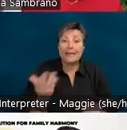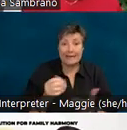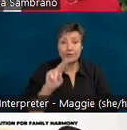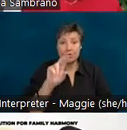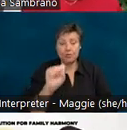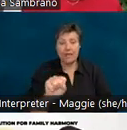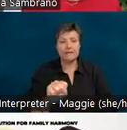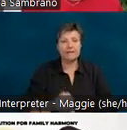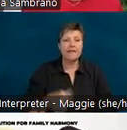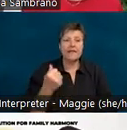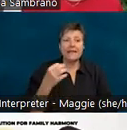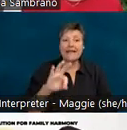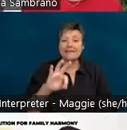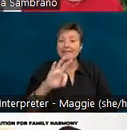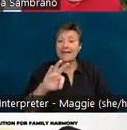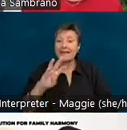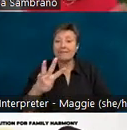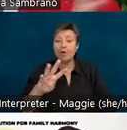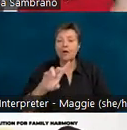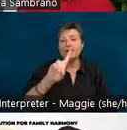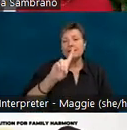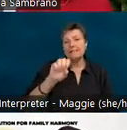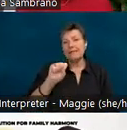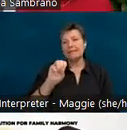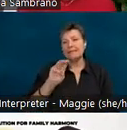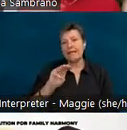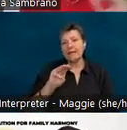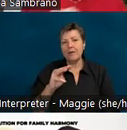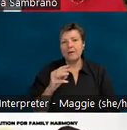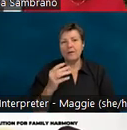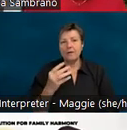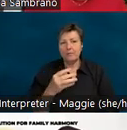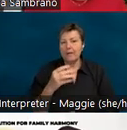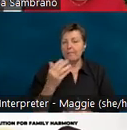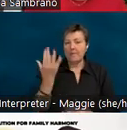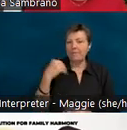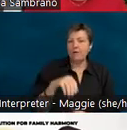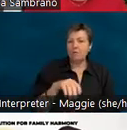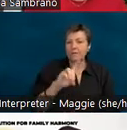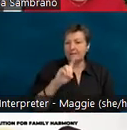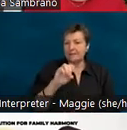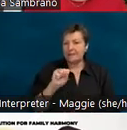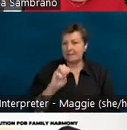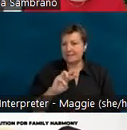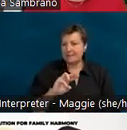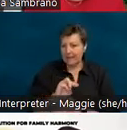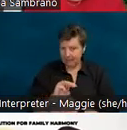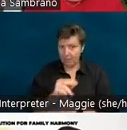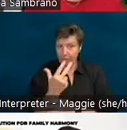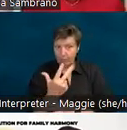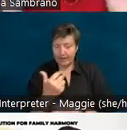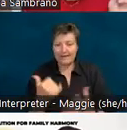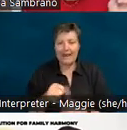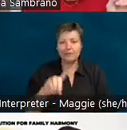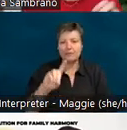the DSM-4 changed, the last one was DSM-3. This is DSM-4 in 1994,